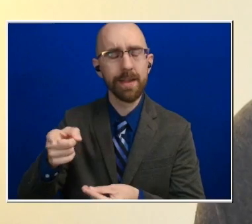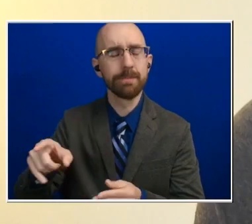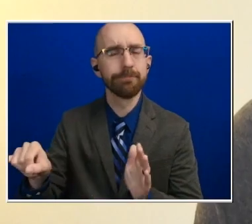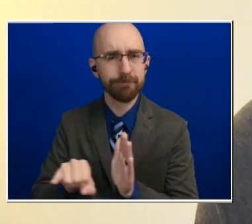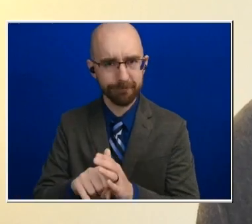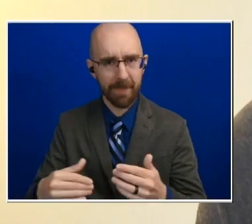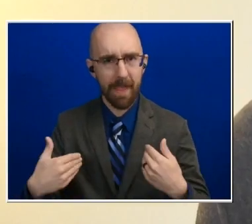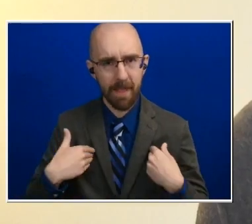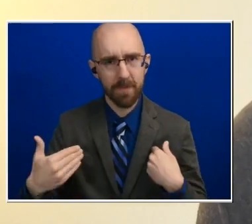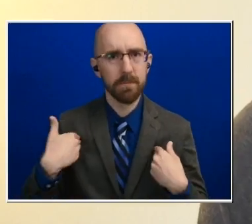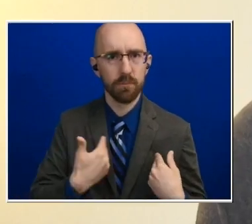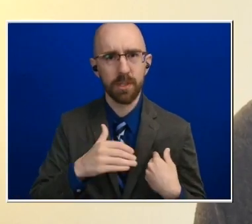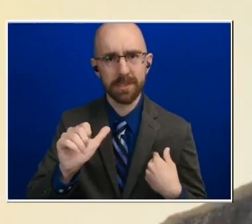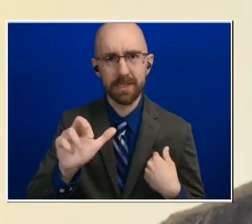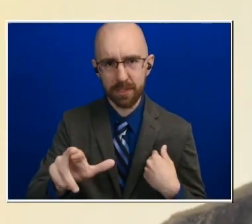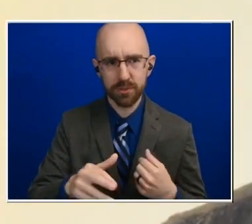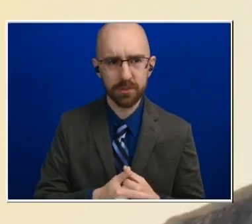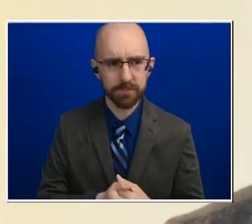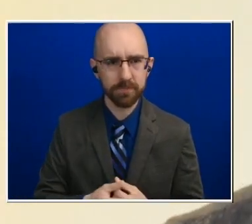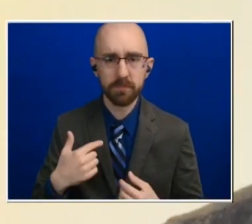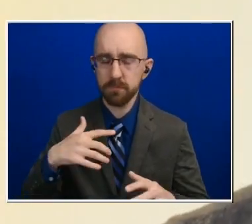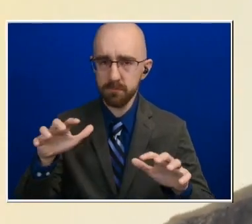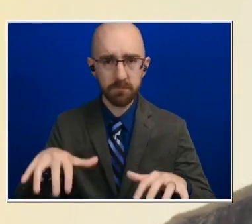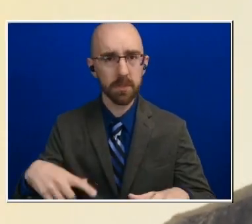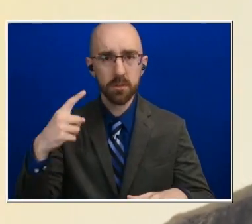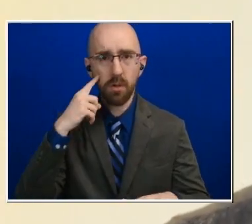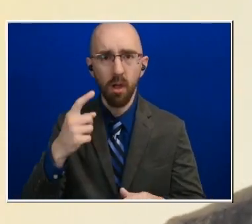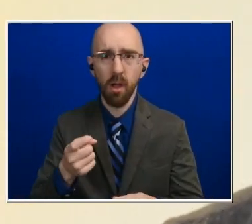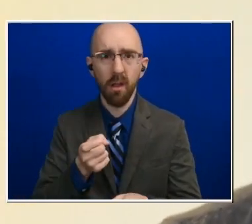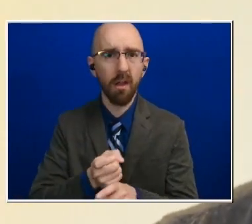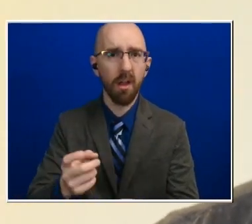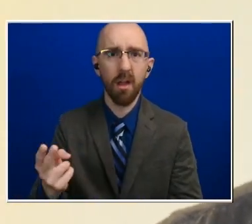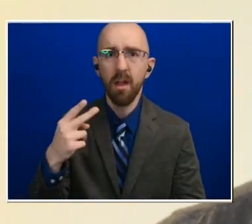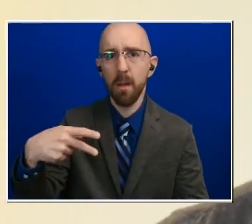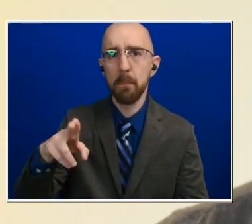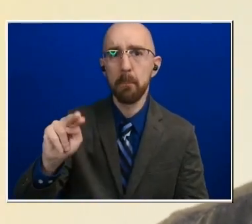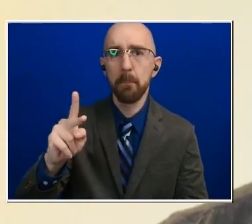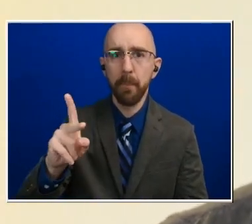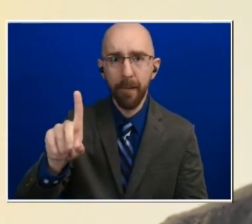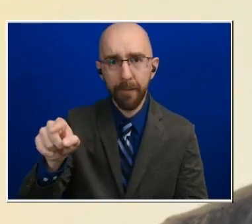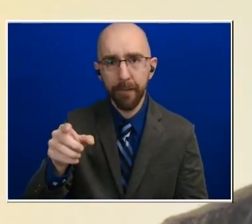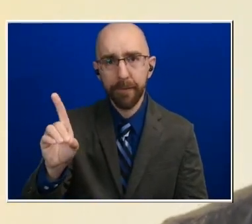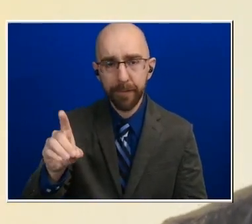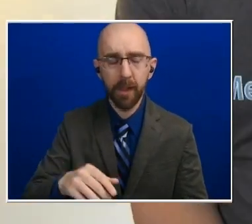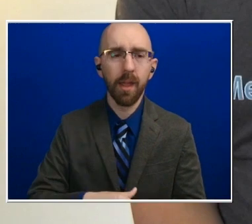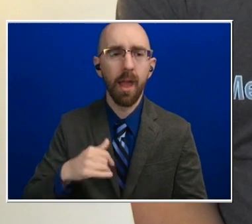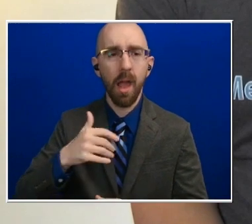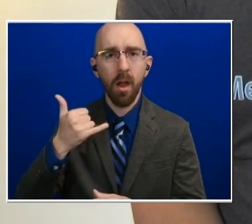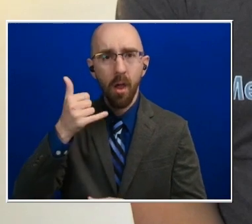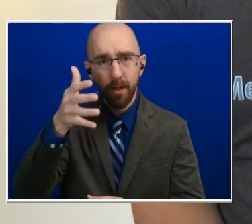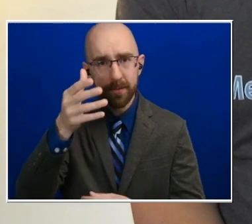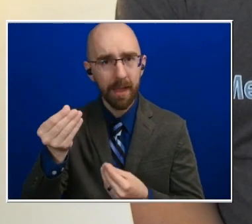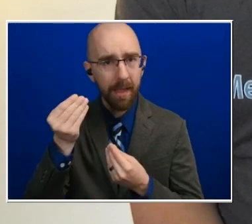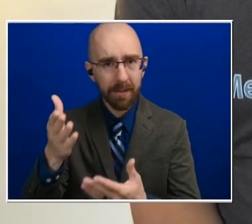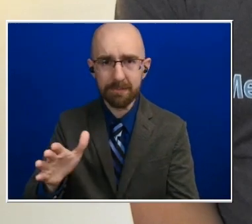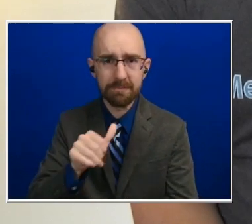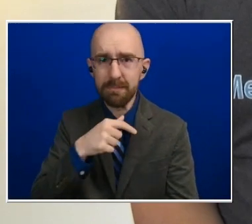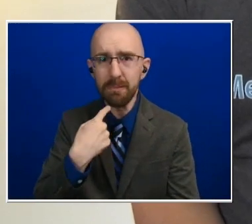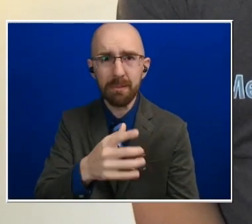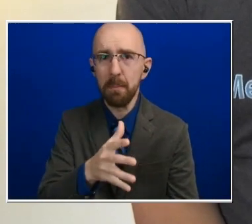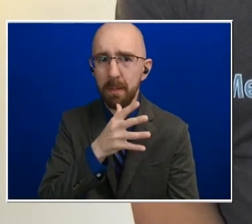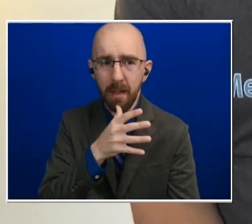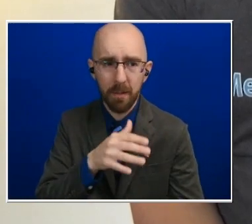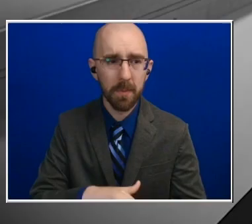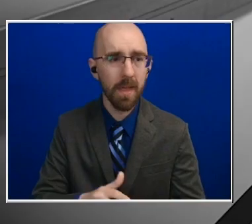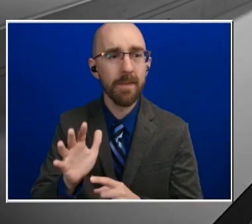in shock. I thought that I was getting punked. I actually called my dad to let him know. And I said, hey, please don't tell Mom. But 5 minutes later, Bret's mom,